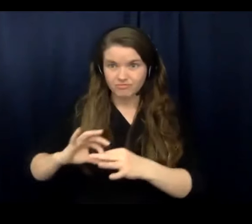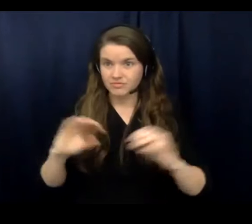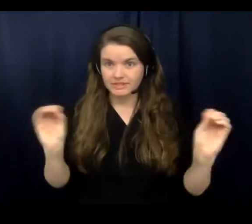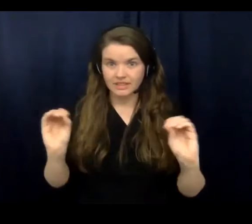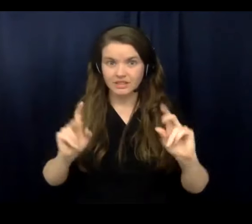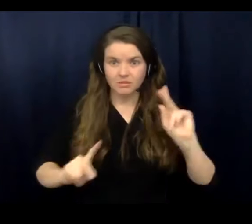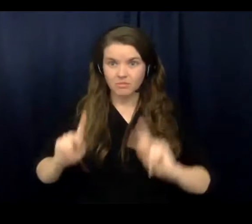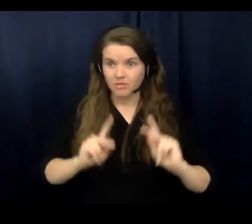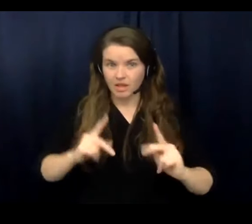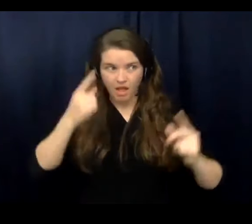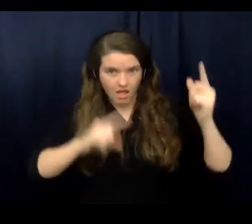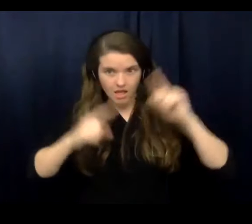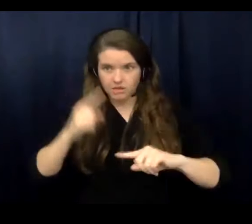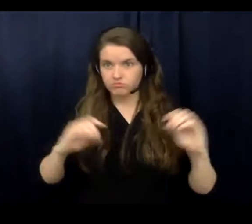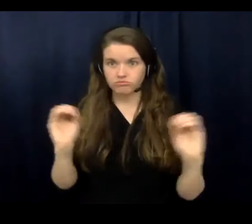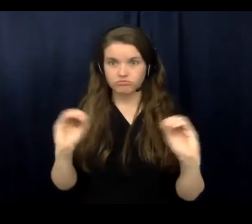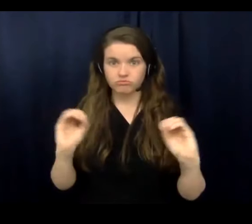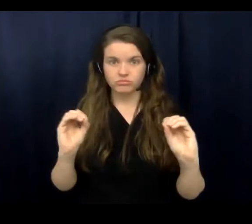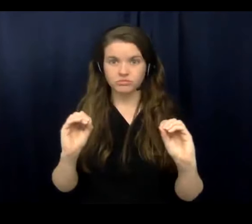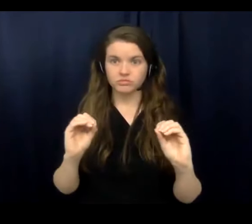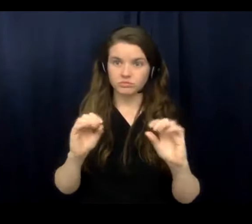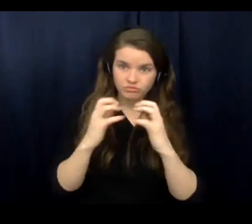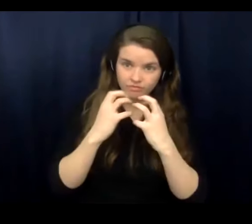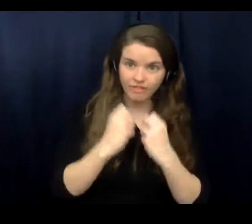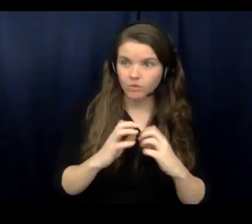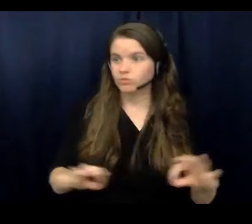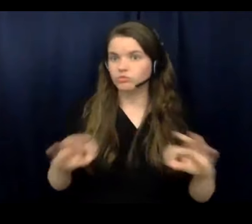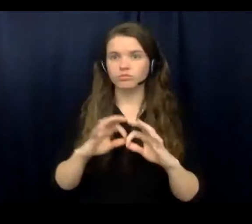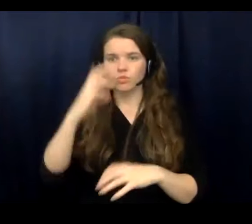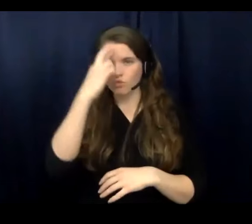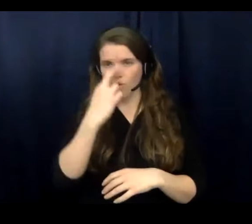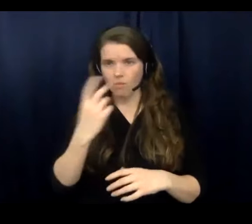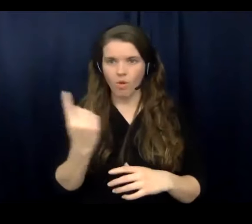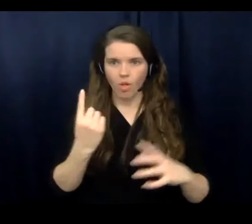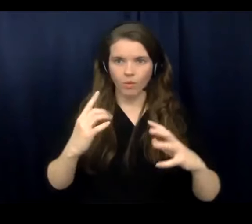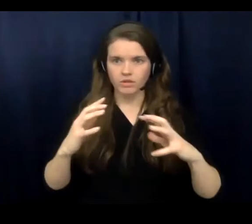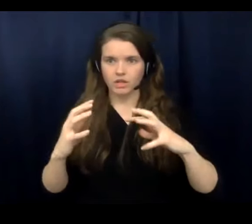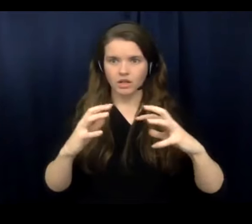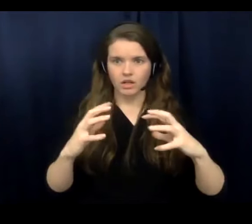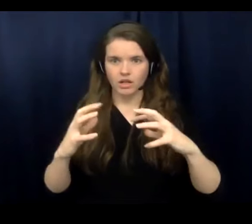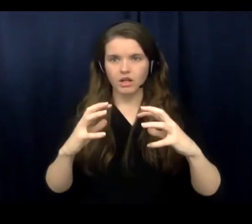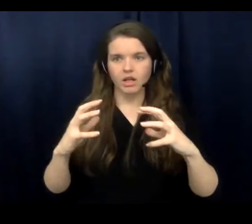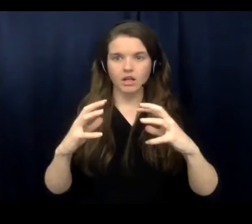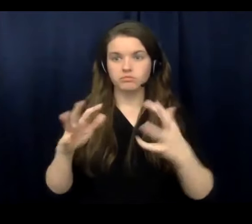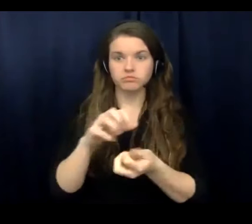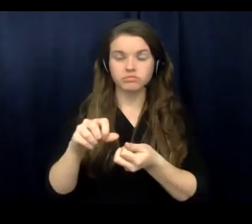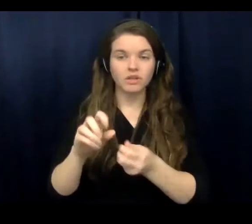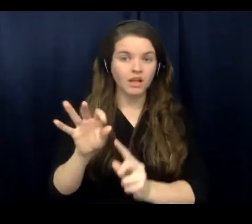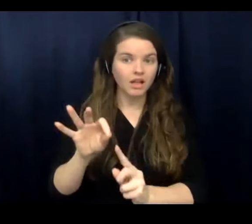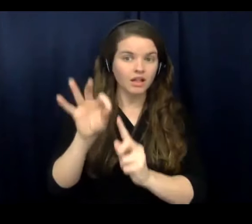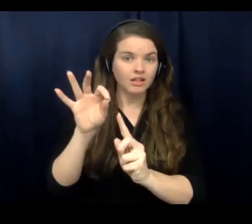agree with any absolute value, Rome was always on the brink of potential destruction unless it could